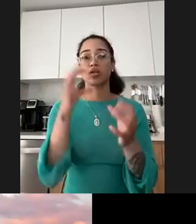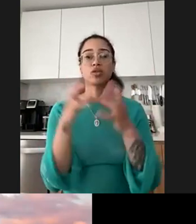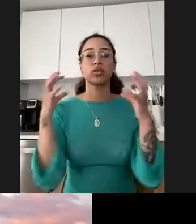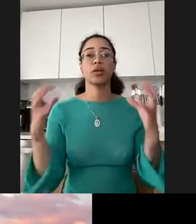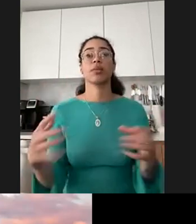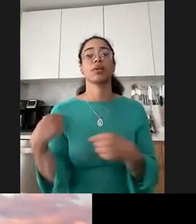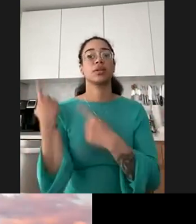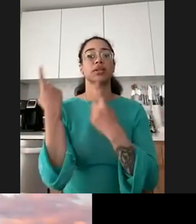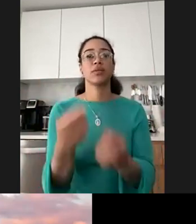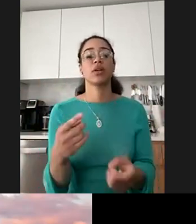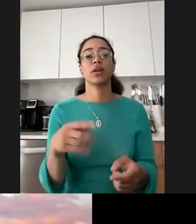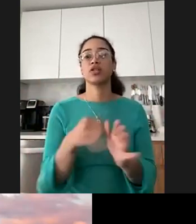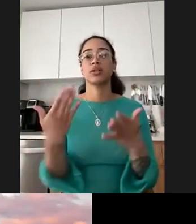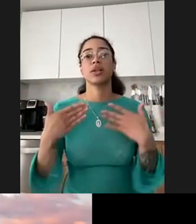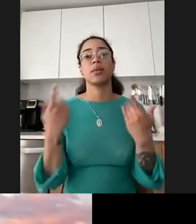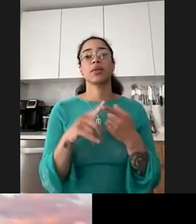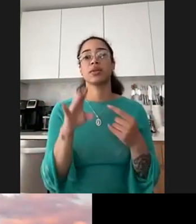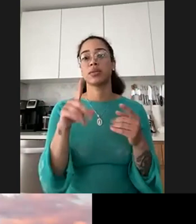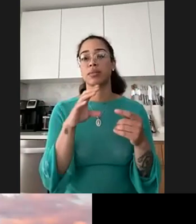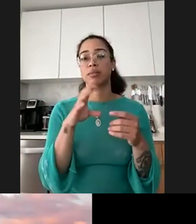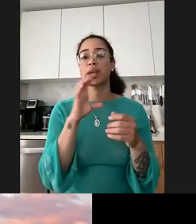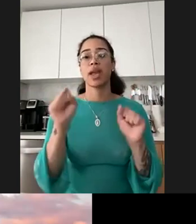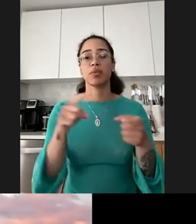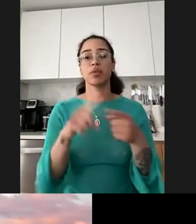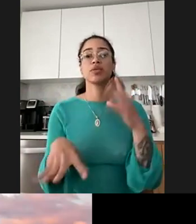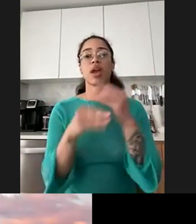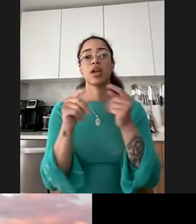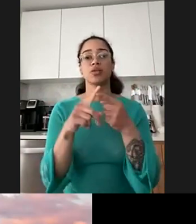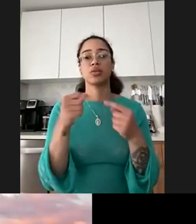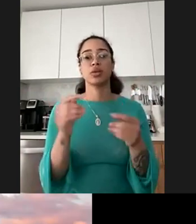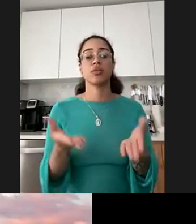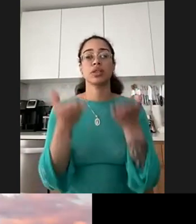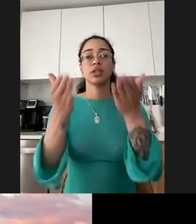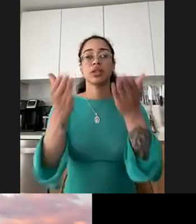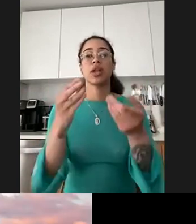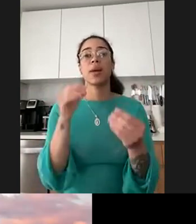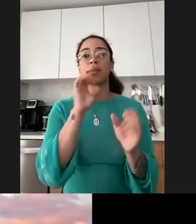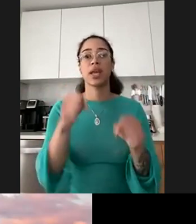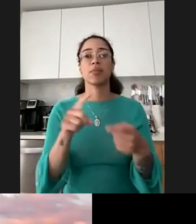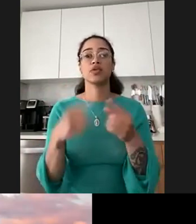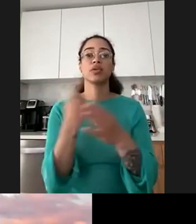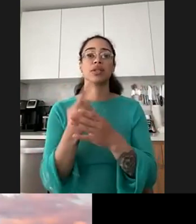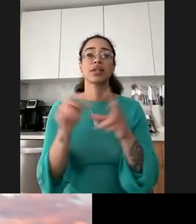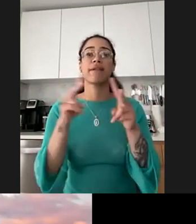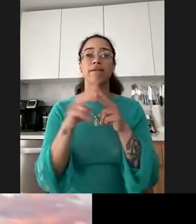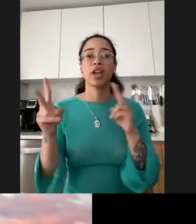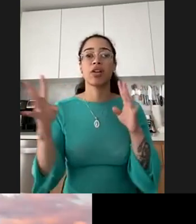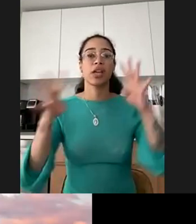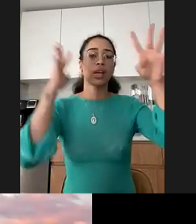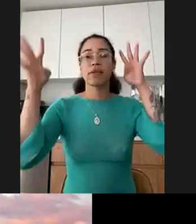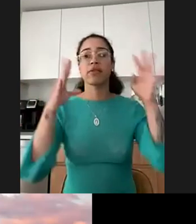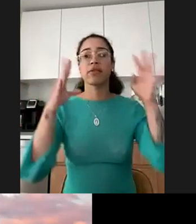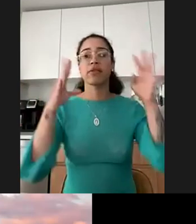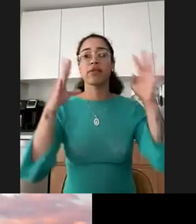thus far, and just happy to be able to add to the presentation and to be able to discuss a very innovative survey that